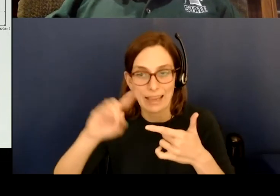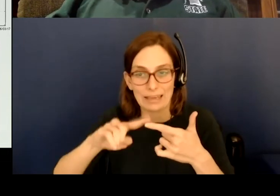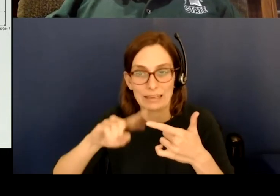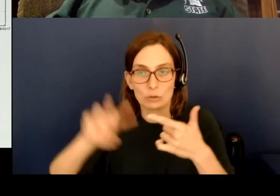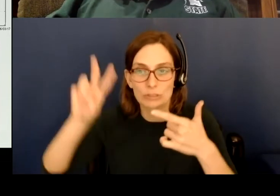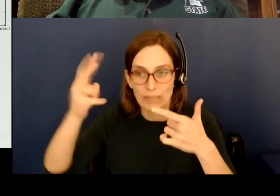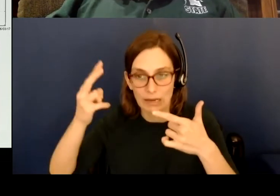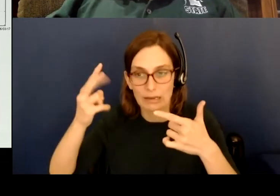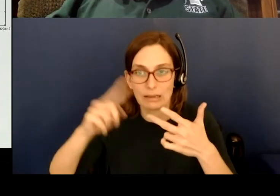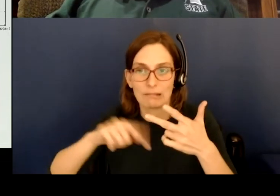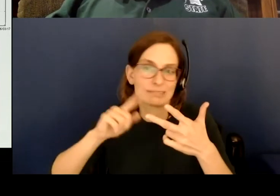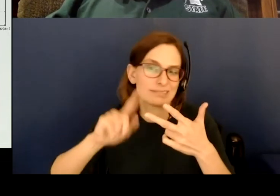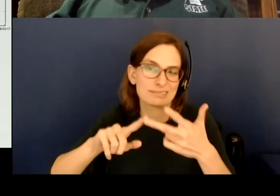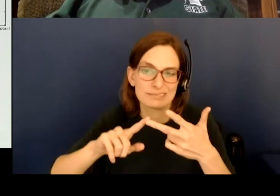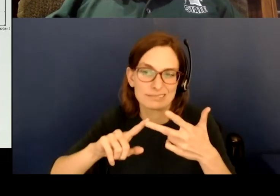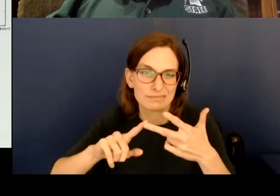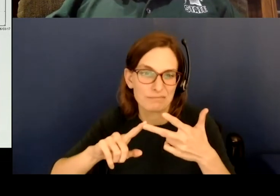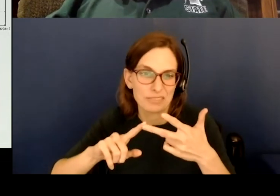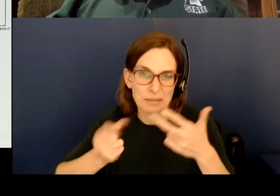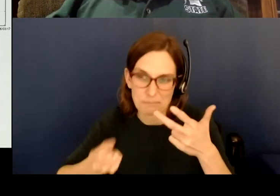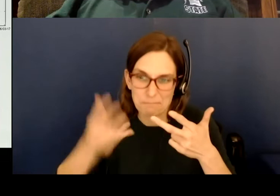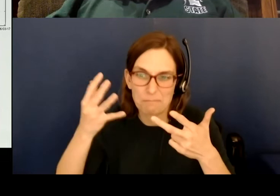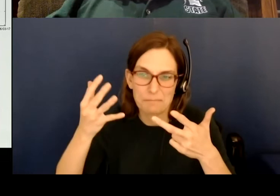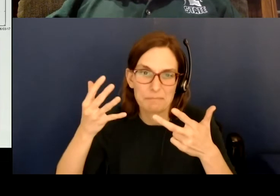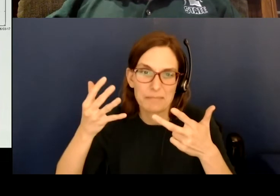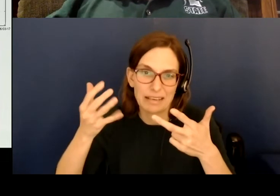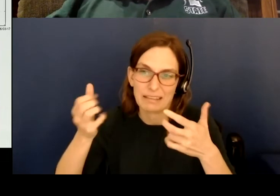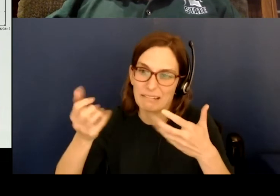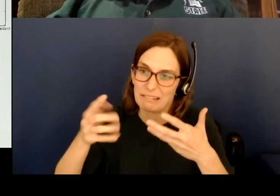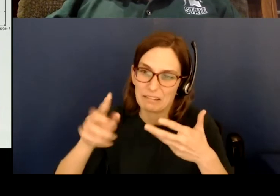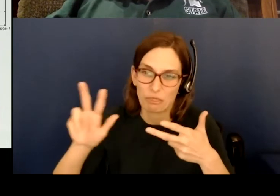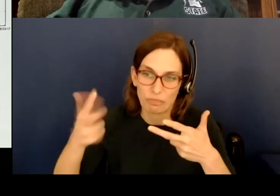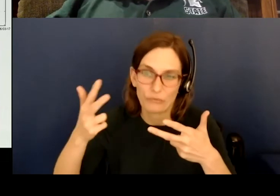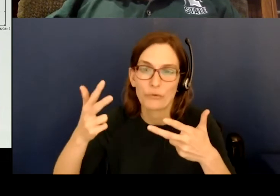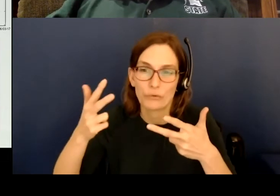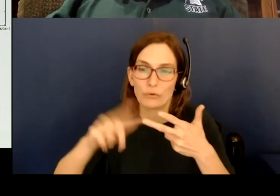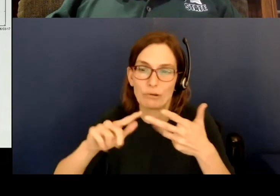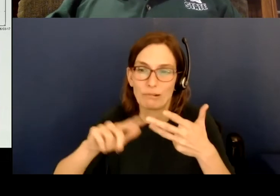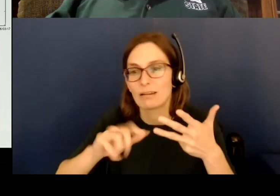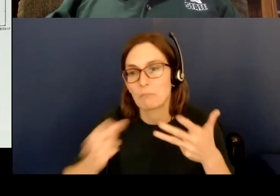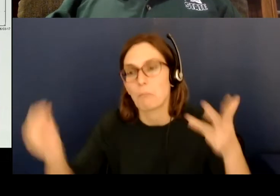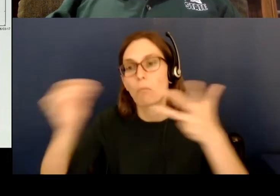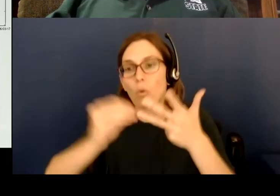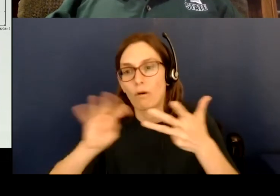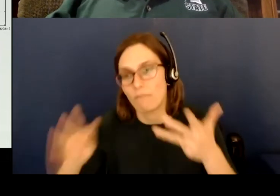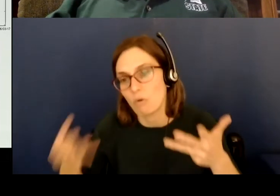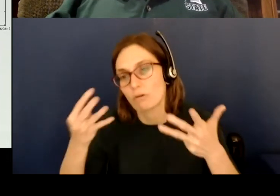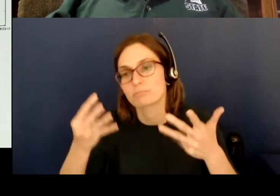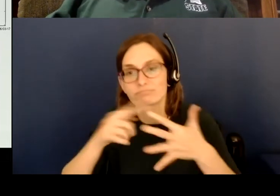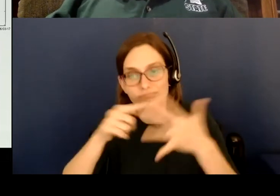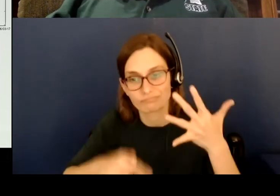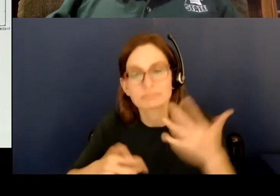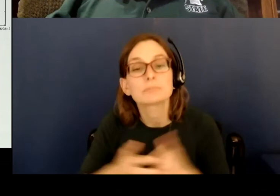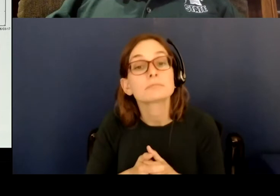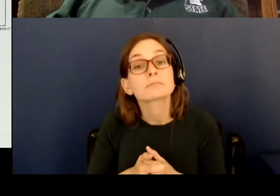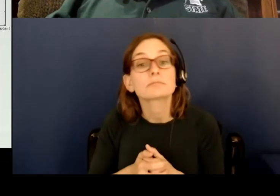second magnitude, and then there's several hundred, many hundred third magnitude stars, etc. Between,